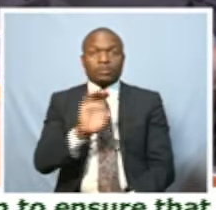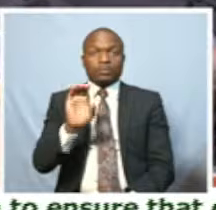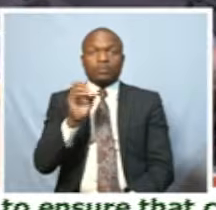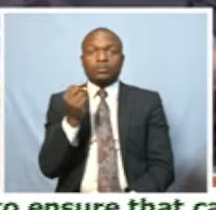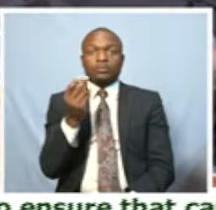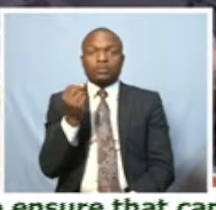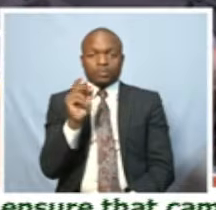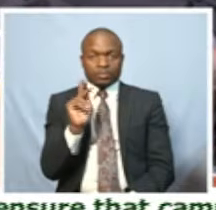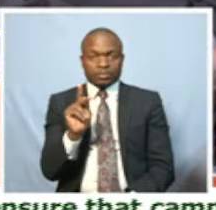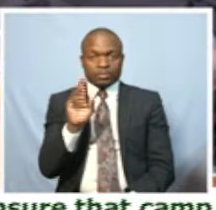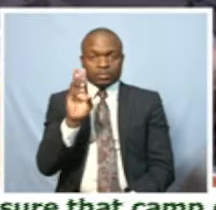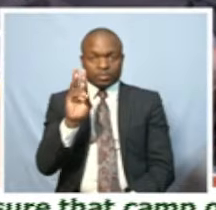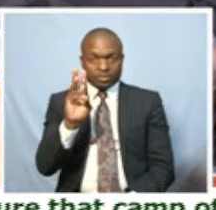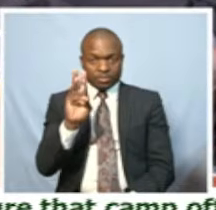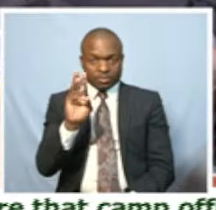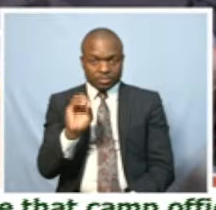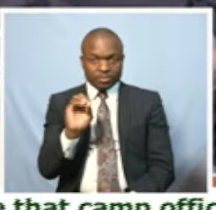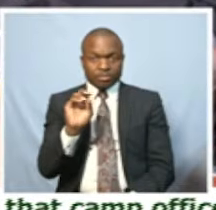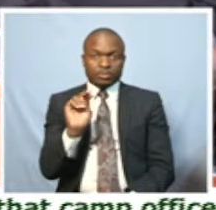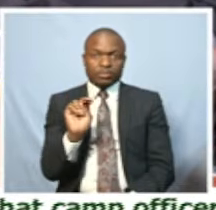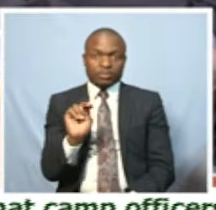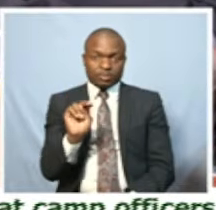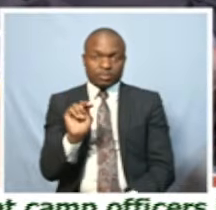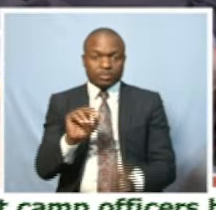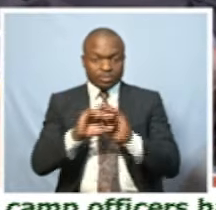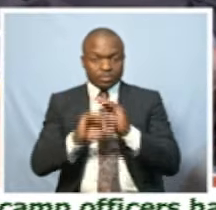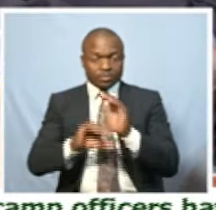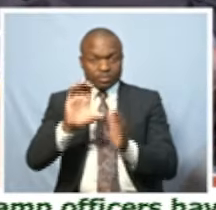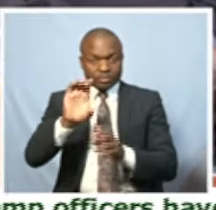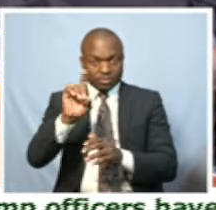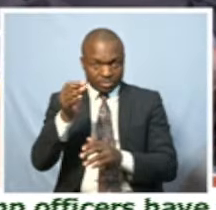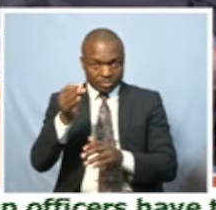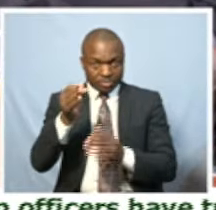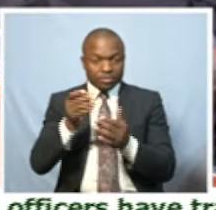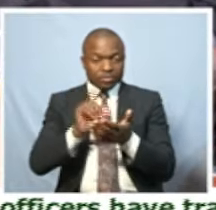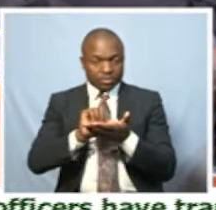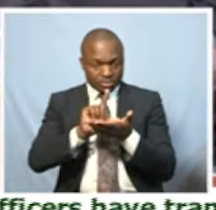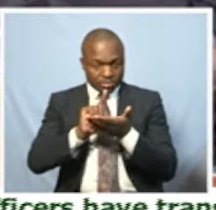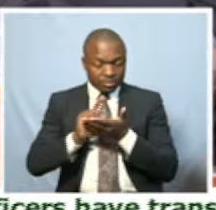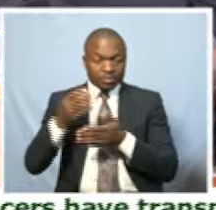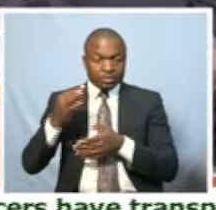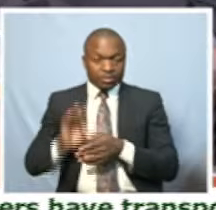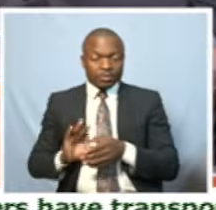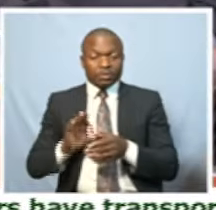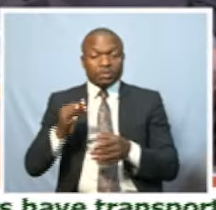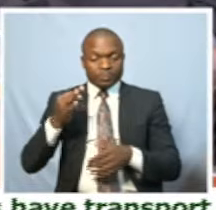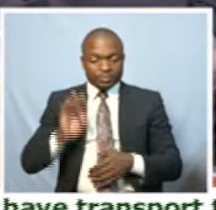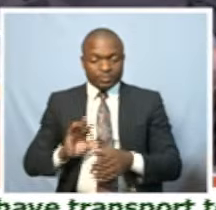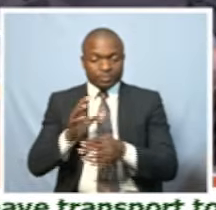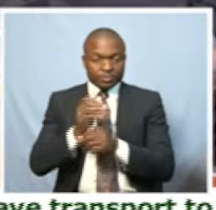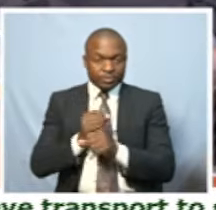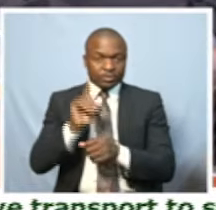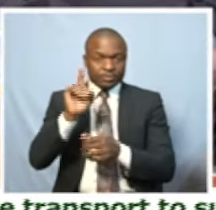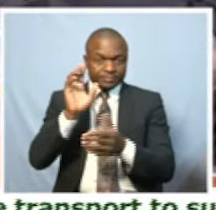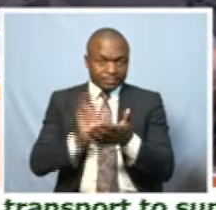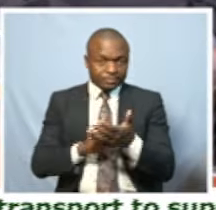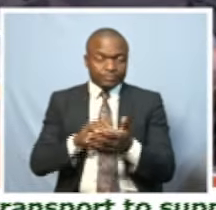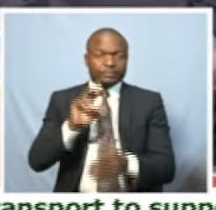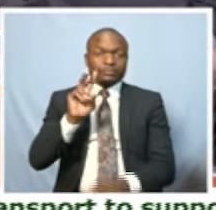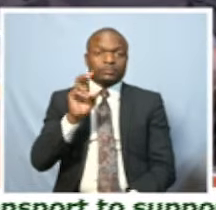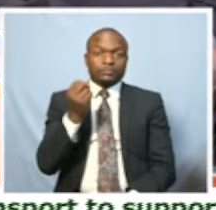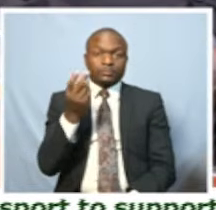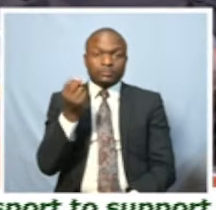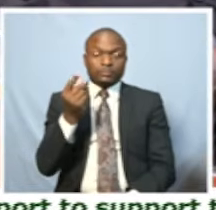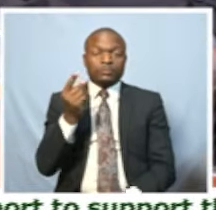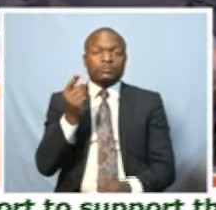1,136,912 kwacha, 16 ngwe. Under the CDF loans component, beneficiaries received 1,012